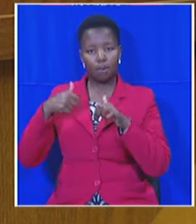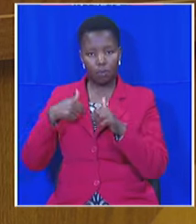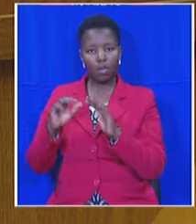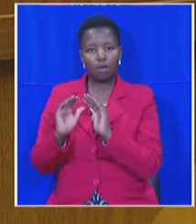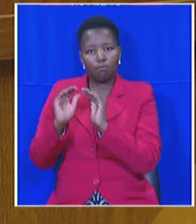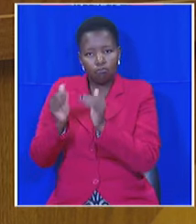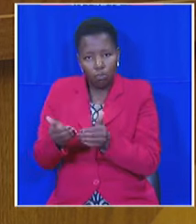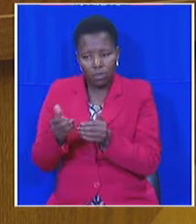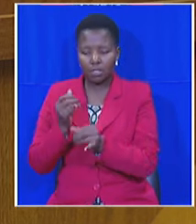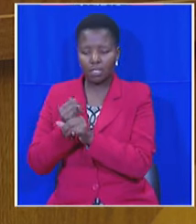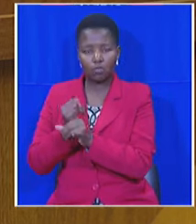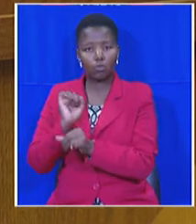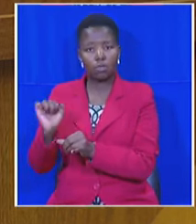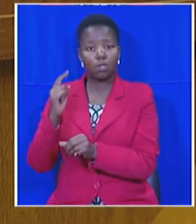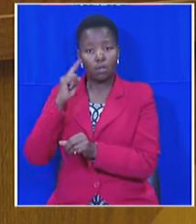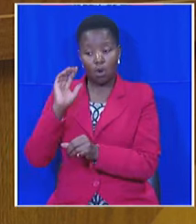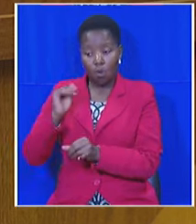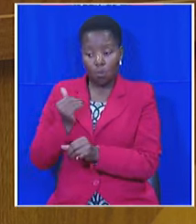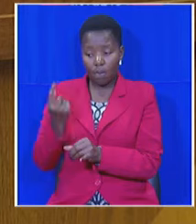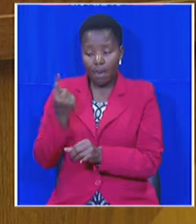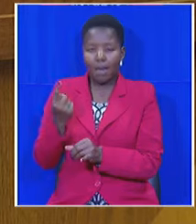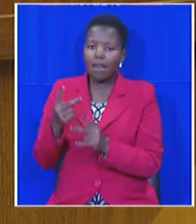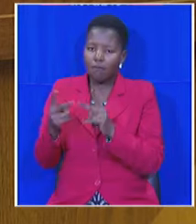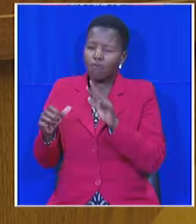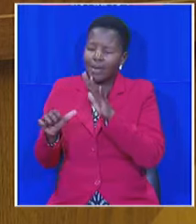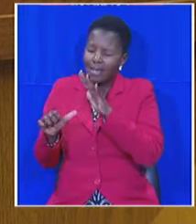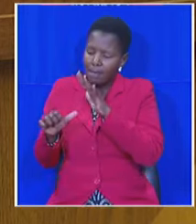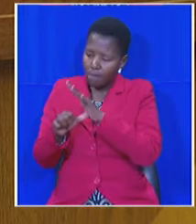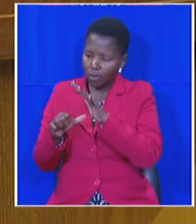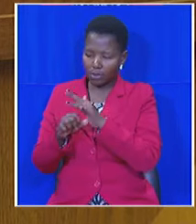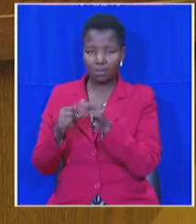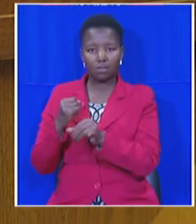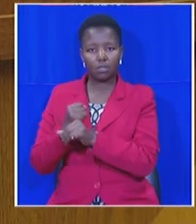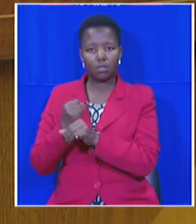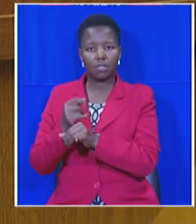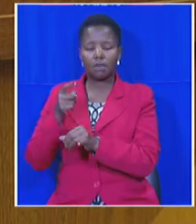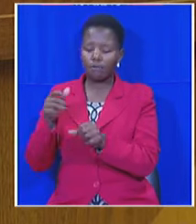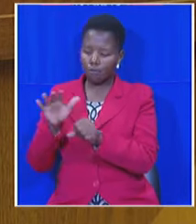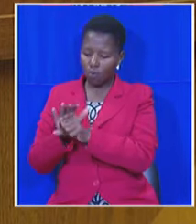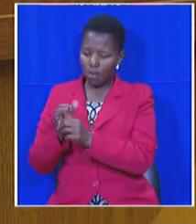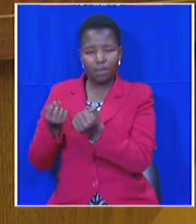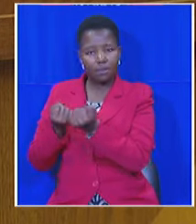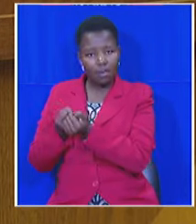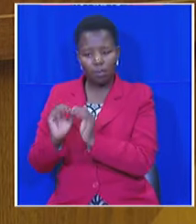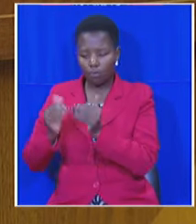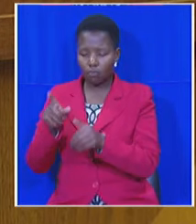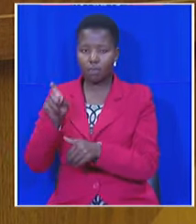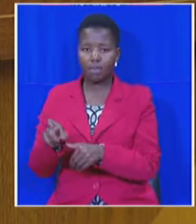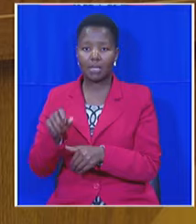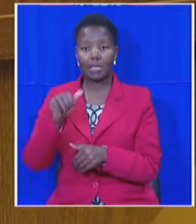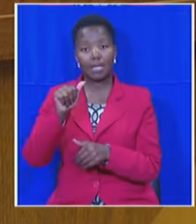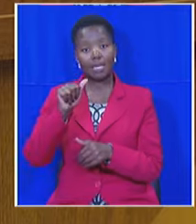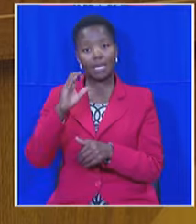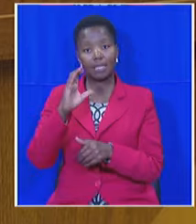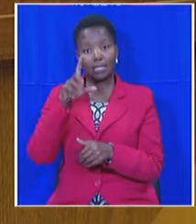Not only is she a vulnerable woman, but she's an important institution that requires protection from this House. The ACDP, in view of